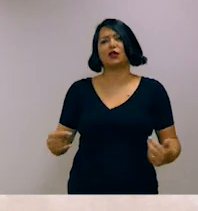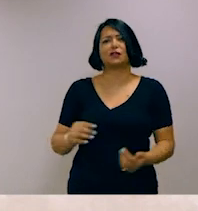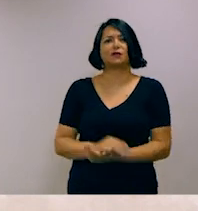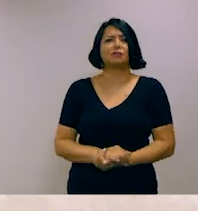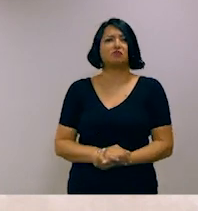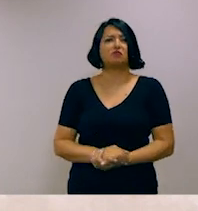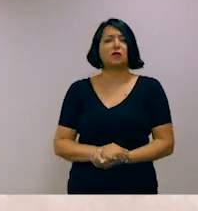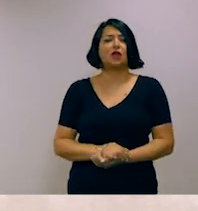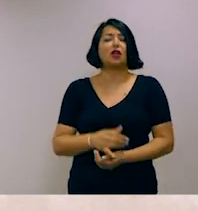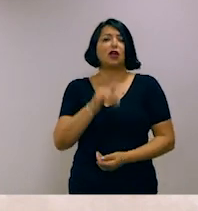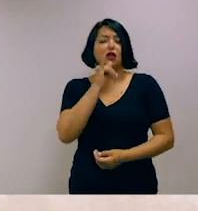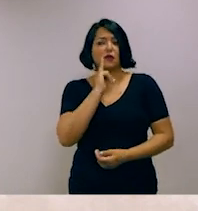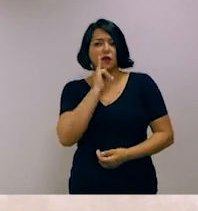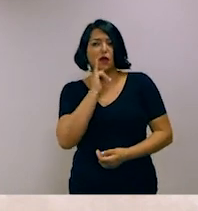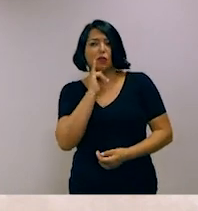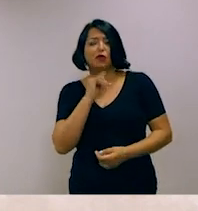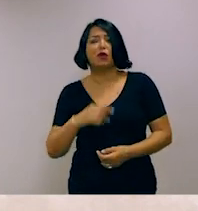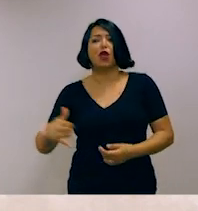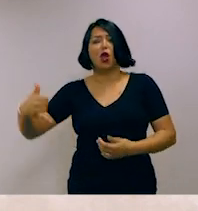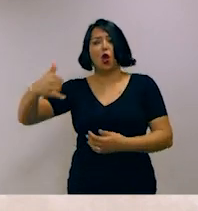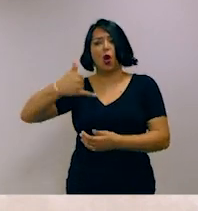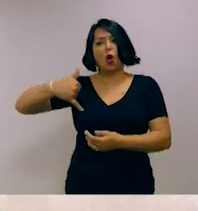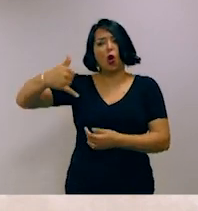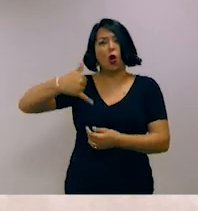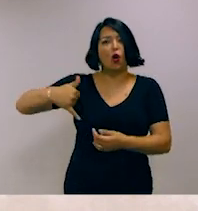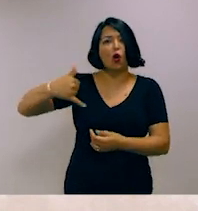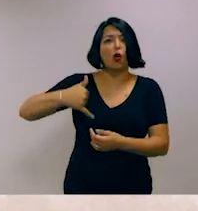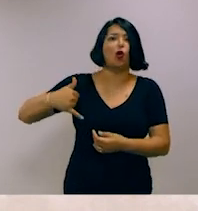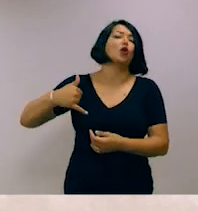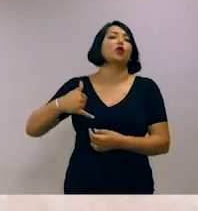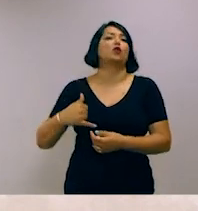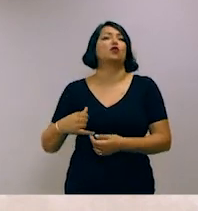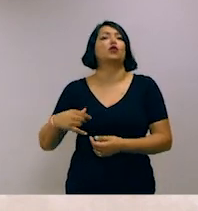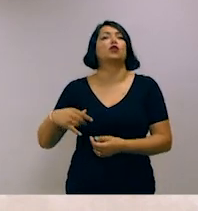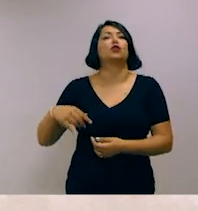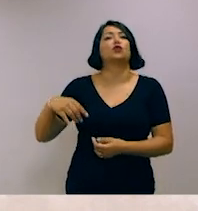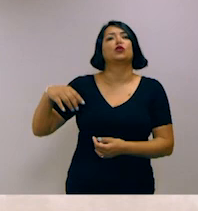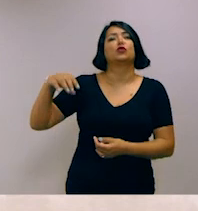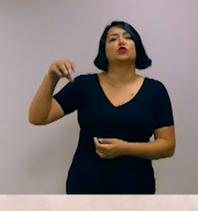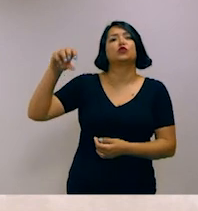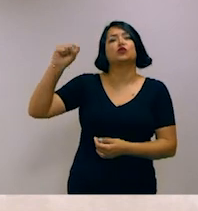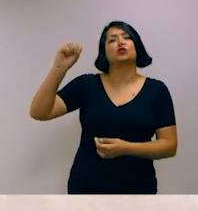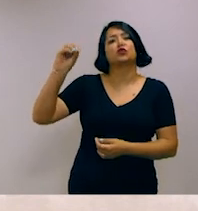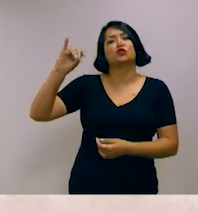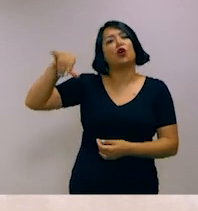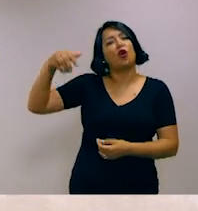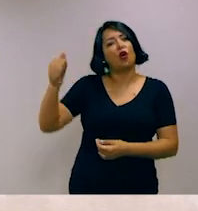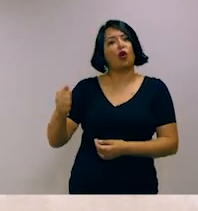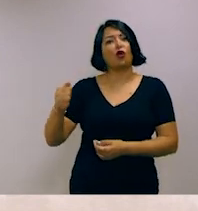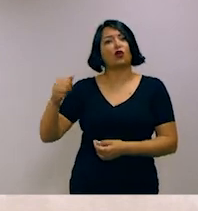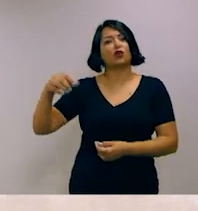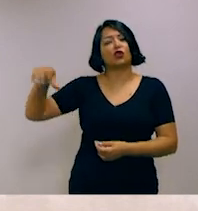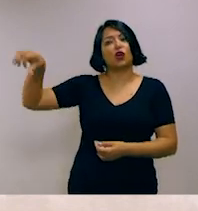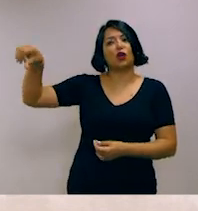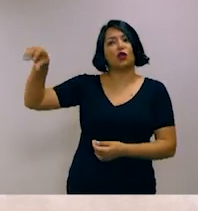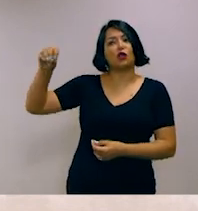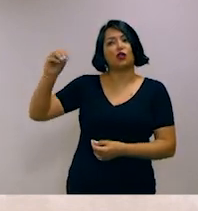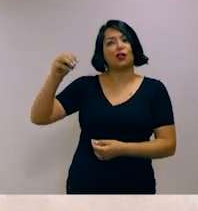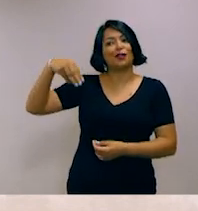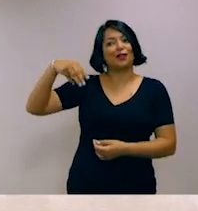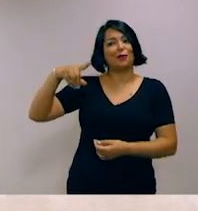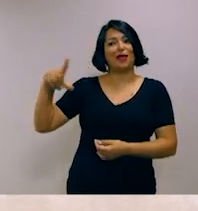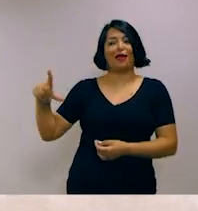thing. The same thing with soybean oil, cans of 900